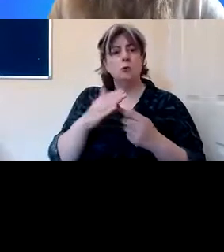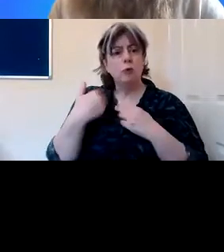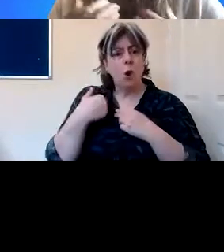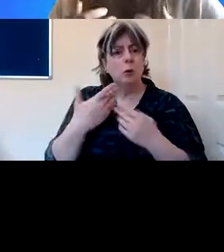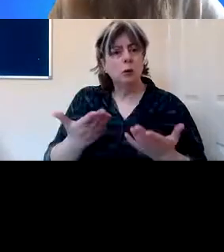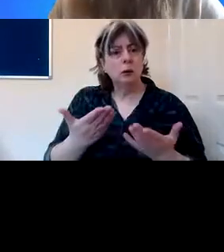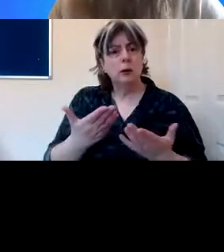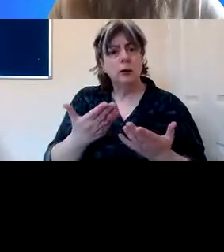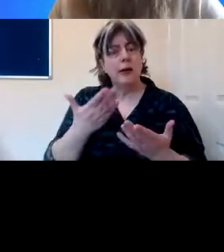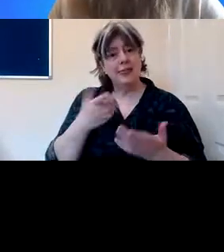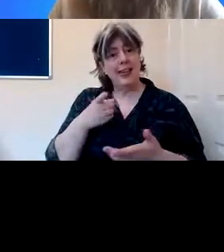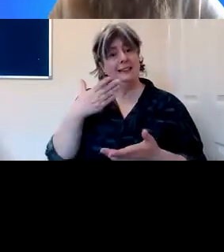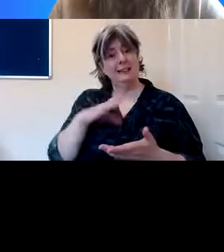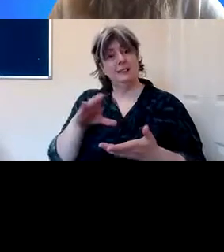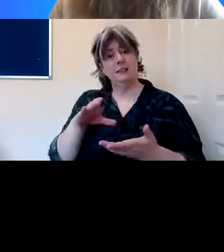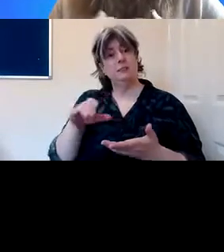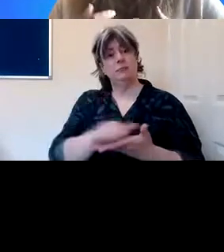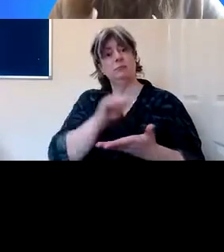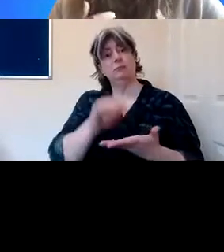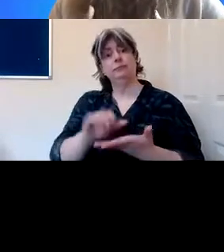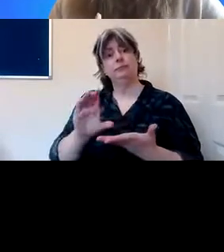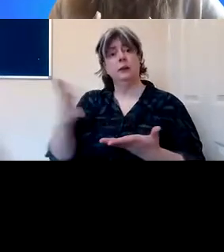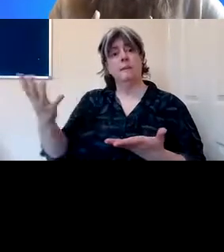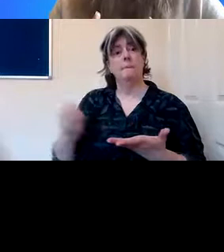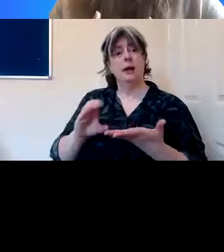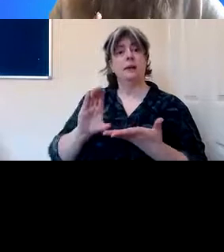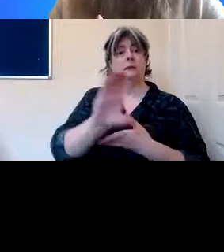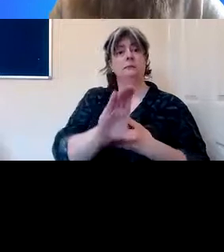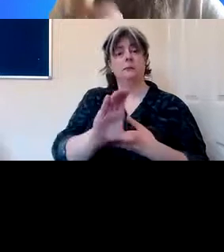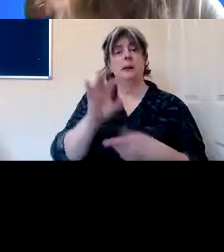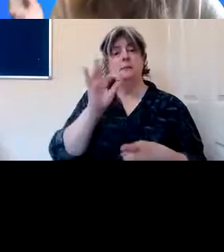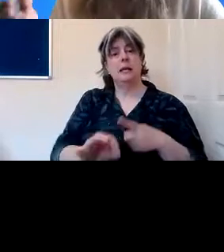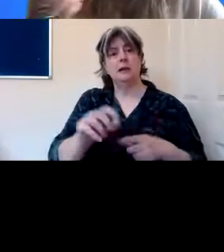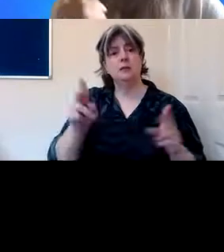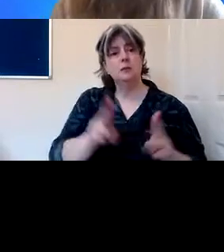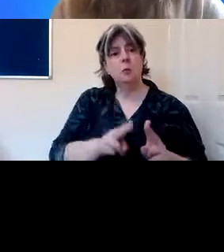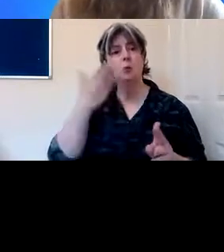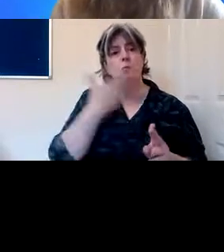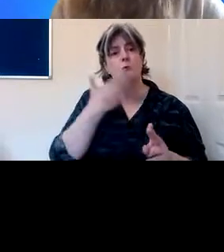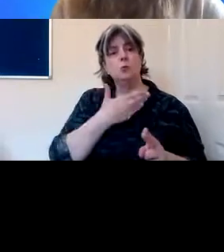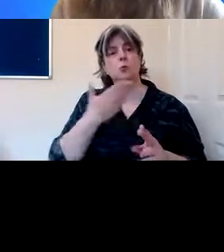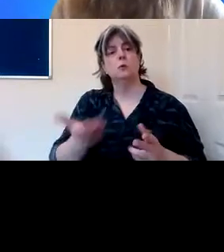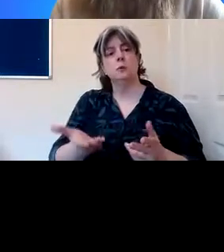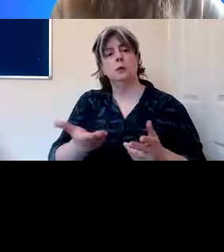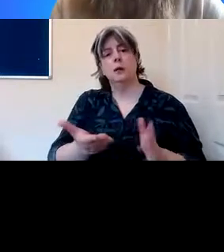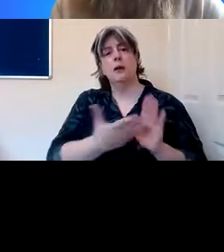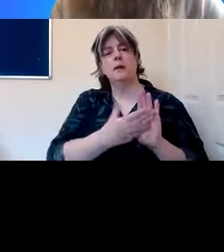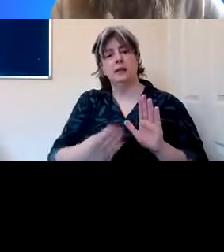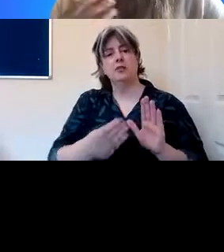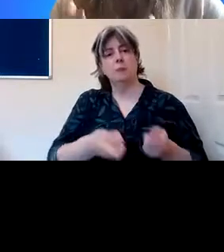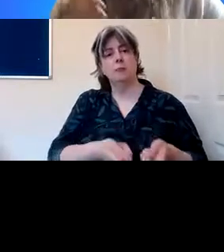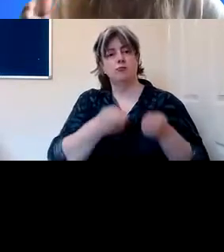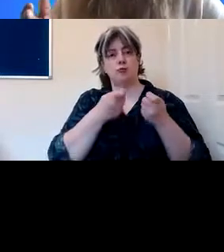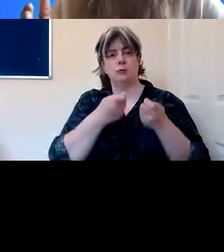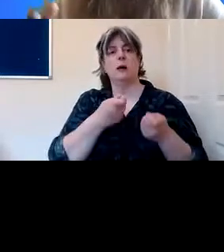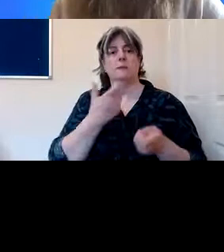be remunerated for many of our, particularly the small schools, which was the example that was brought up. And I can